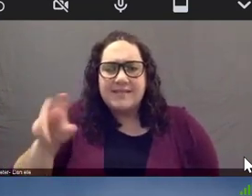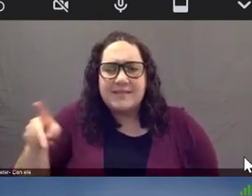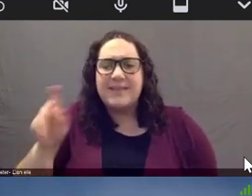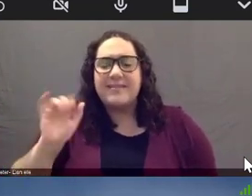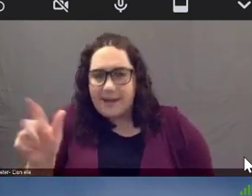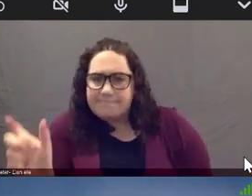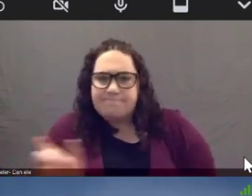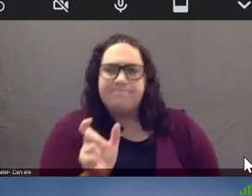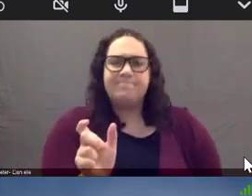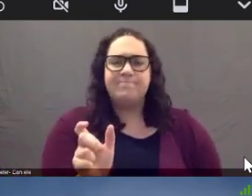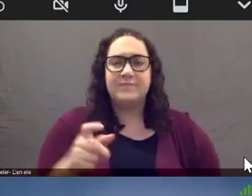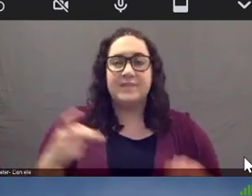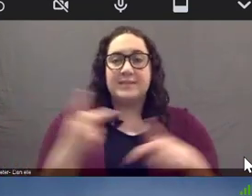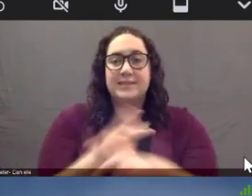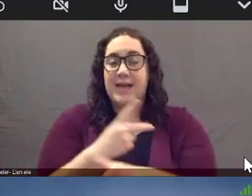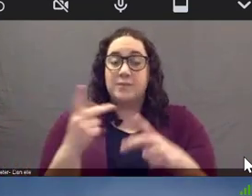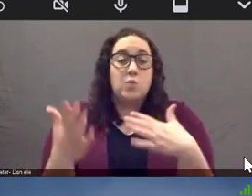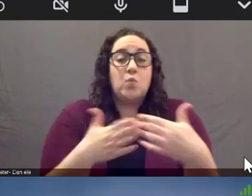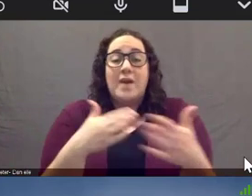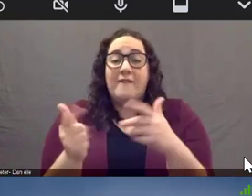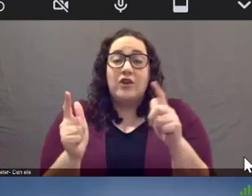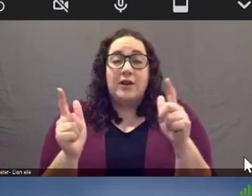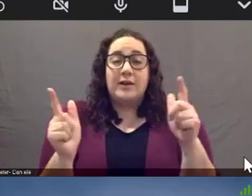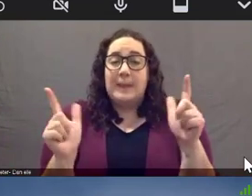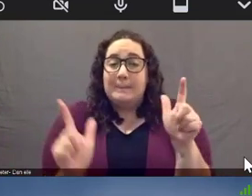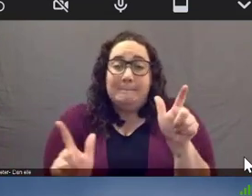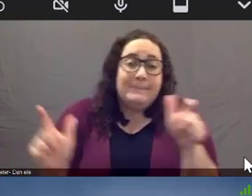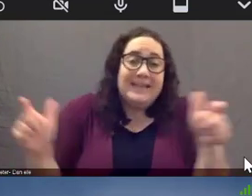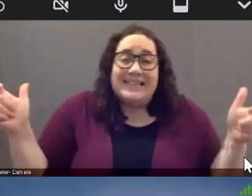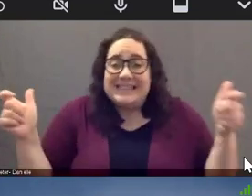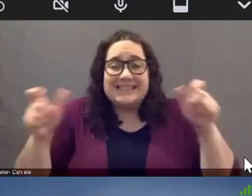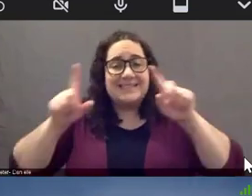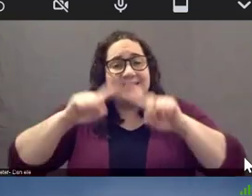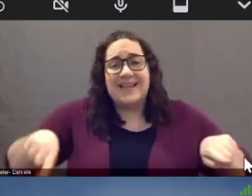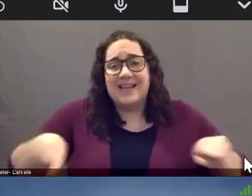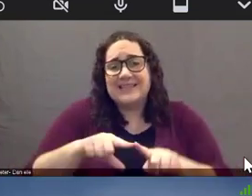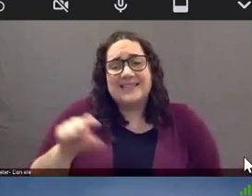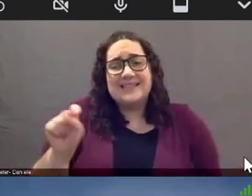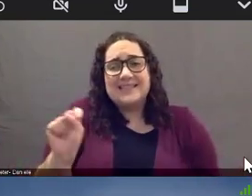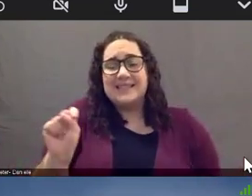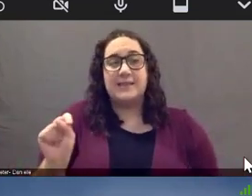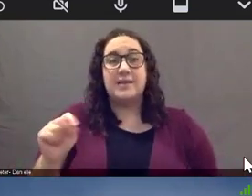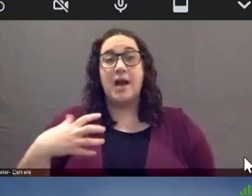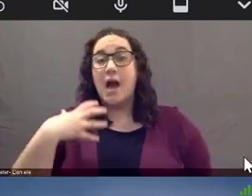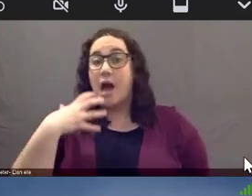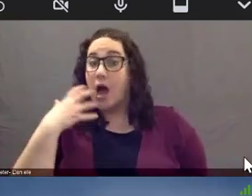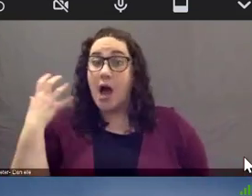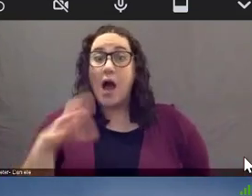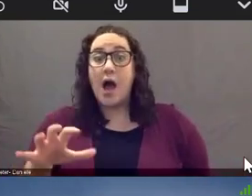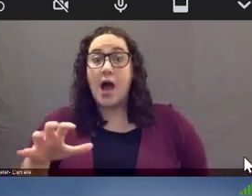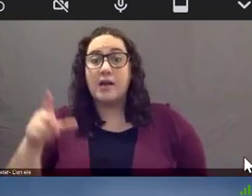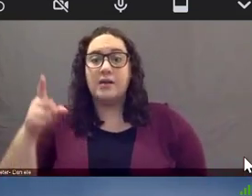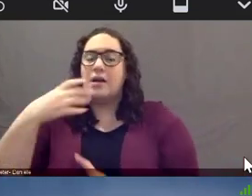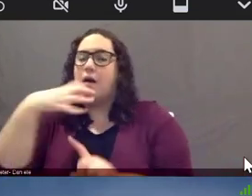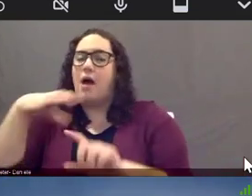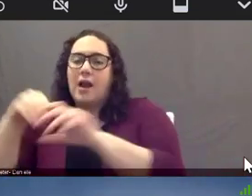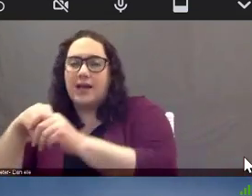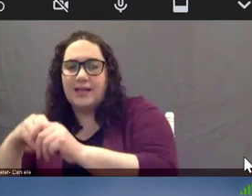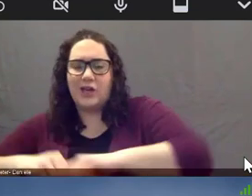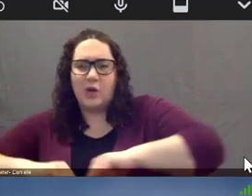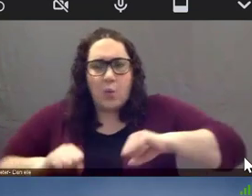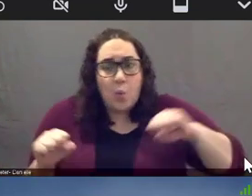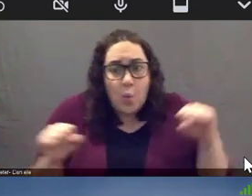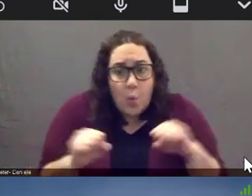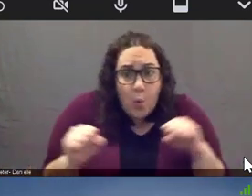largest possible temperature difference we can get. So the hottest temperature is the hot inlet and the coldest temperature is the cold inlet.